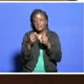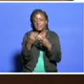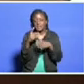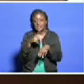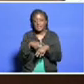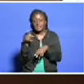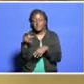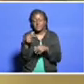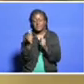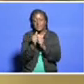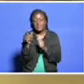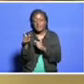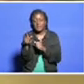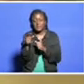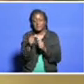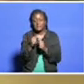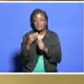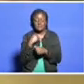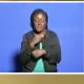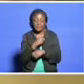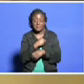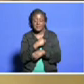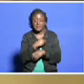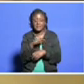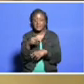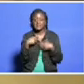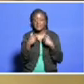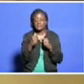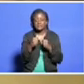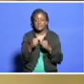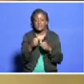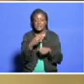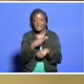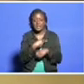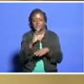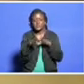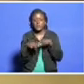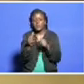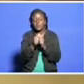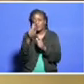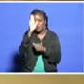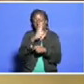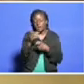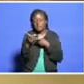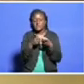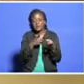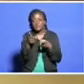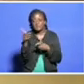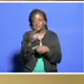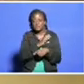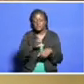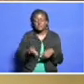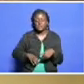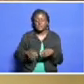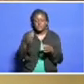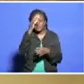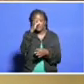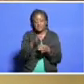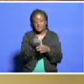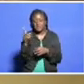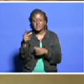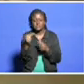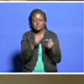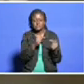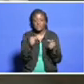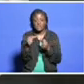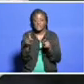member, Adie Hanna. He's confident Hanna's walk with God dominated his Christian faith. He struggled, as I hope we all